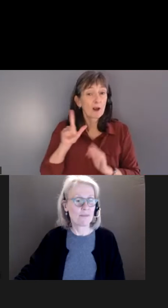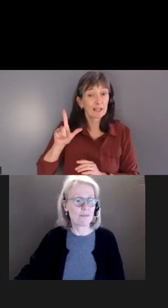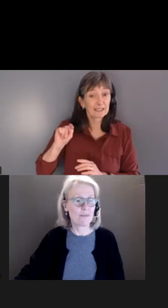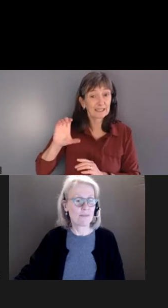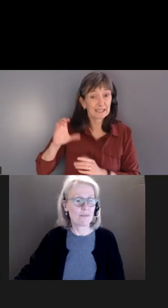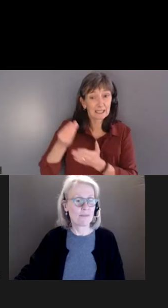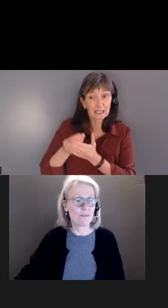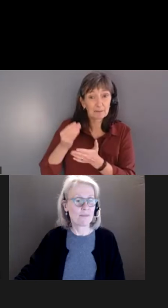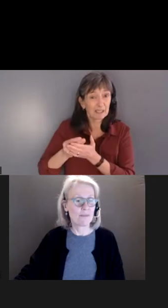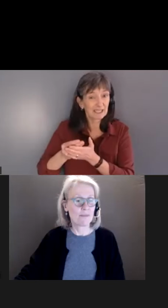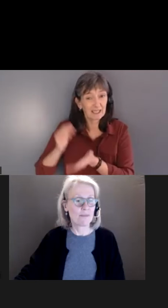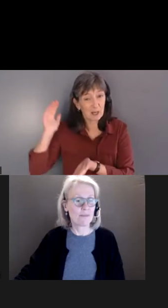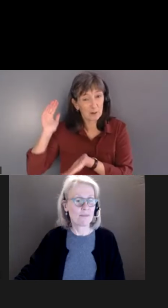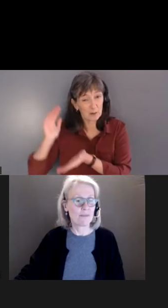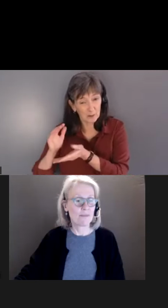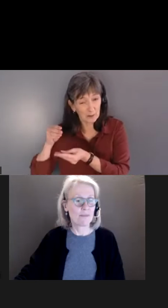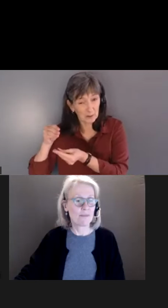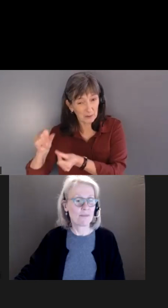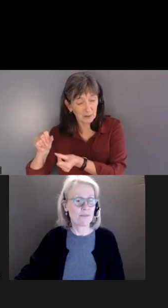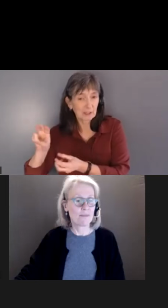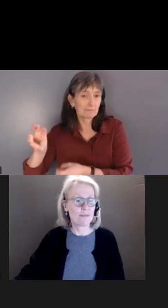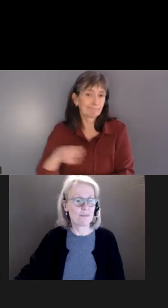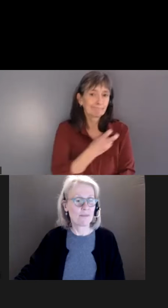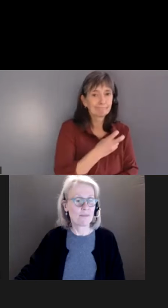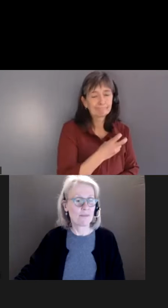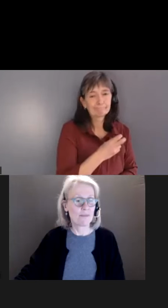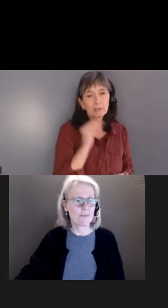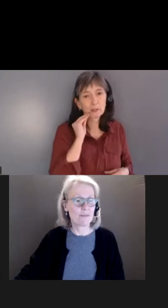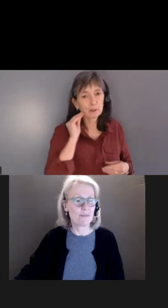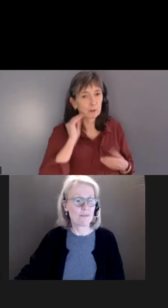home and community-based care service is a very important one. The